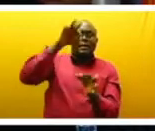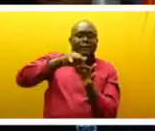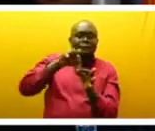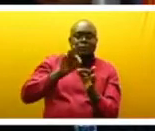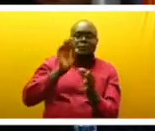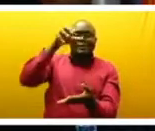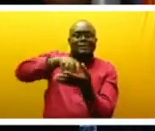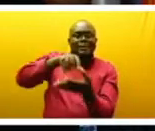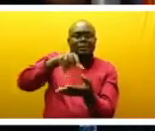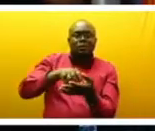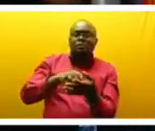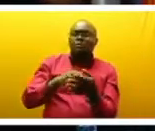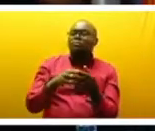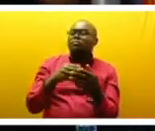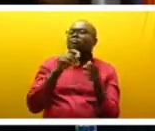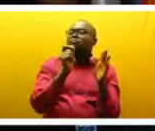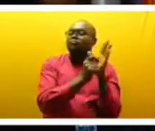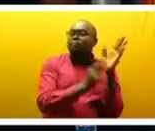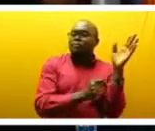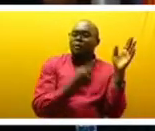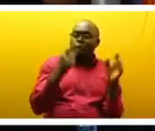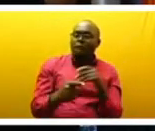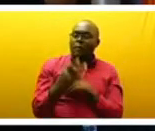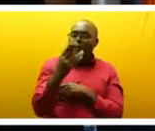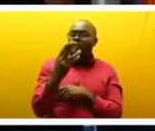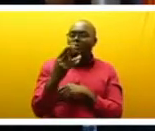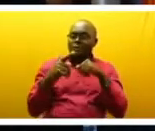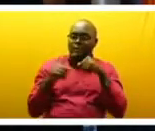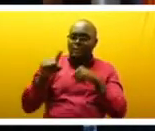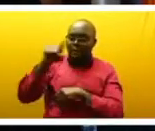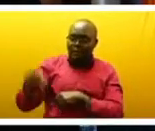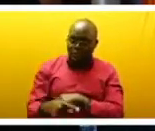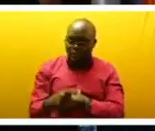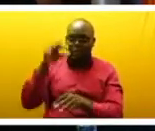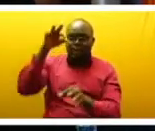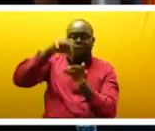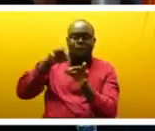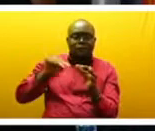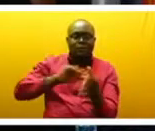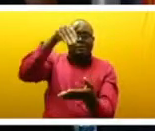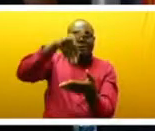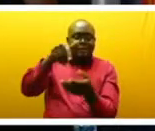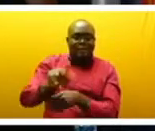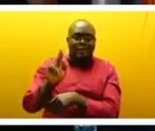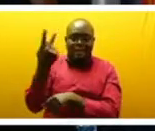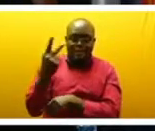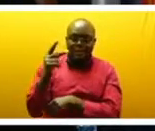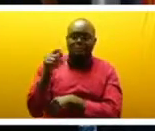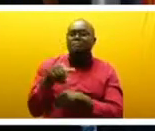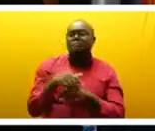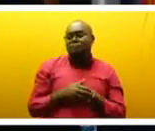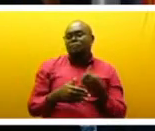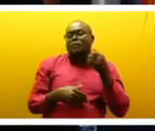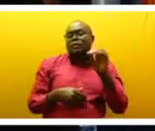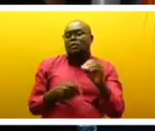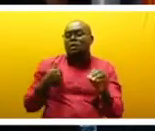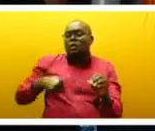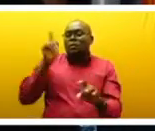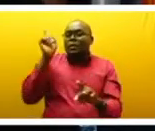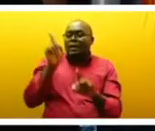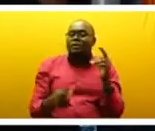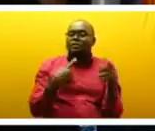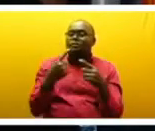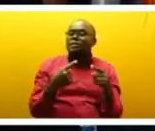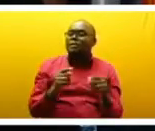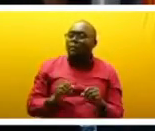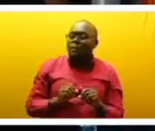station diaries for the 46,000 polling stations in this country. And that hasn't been done. And so we can't speak with any certainty